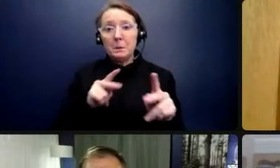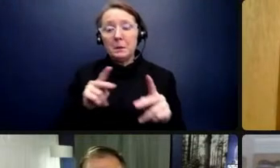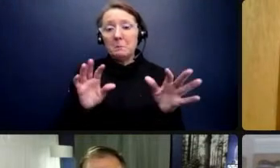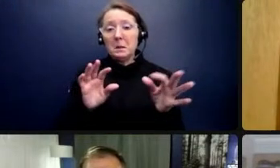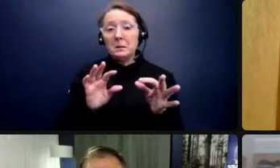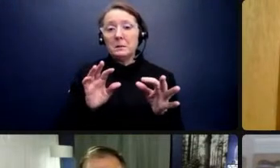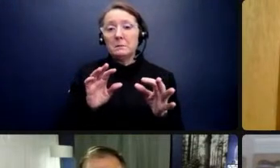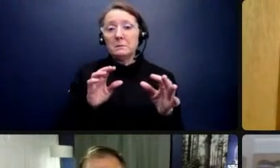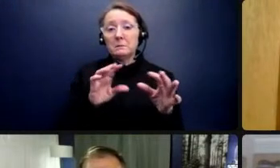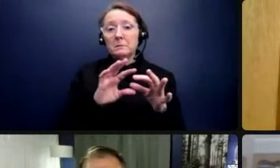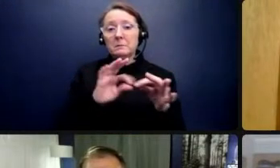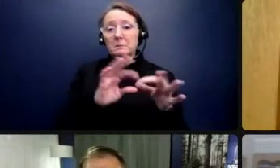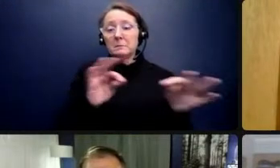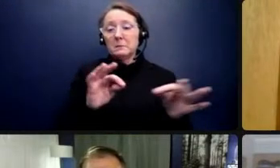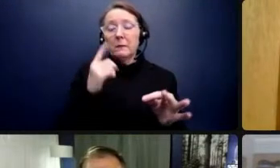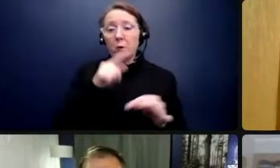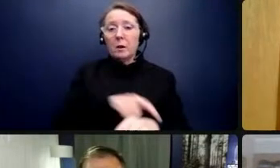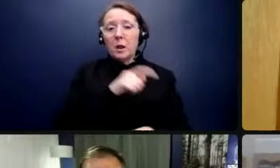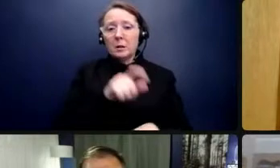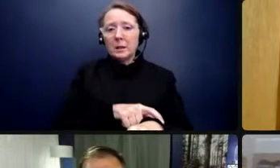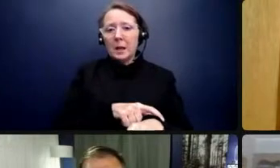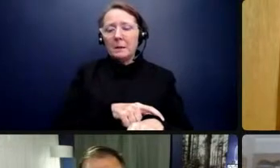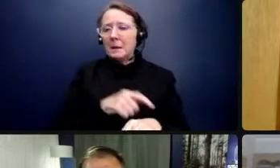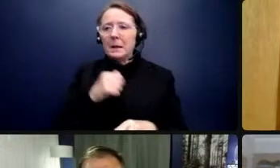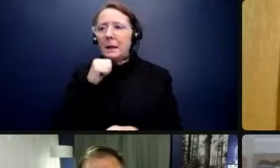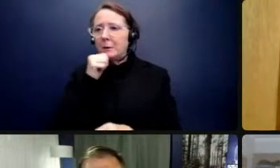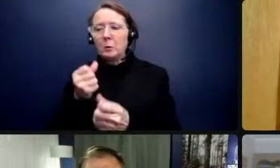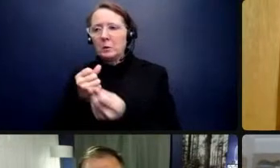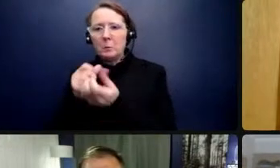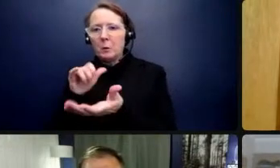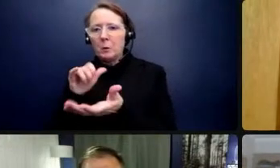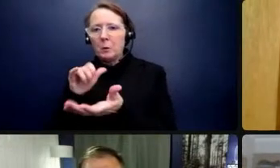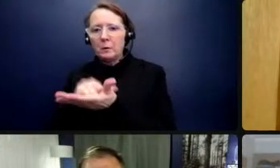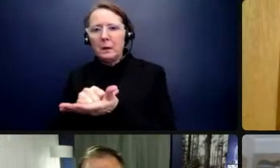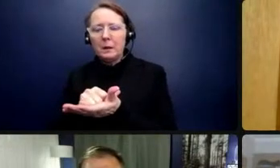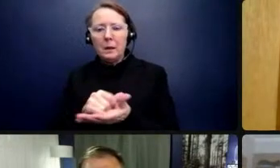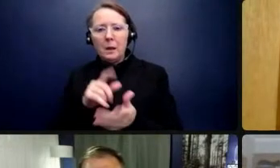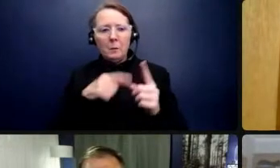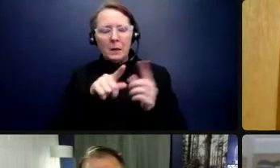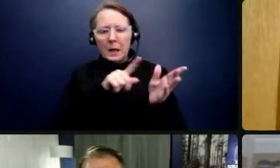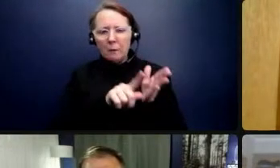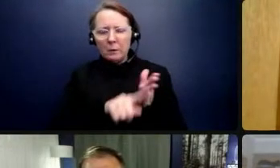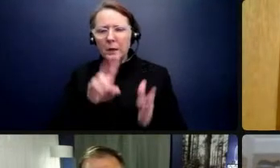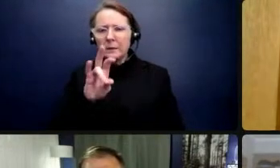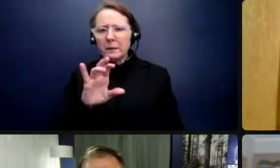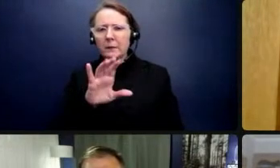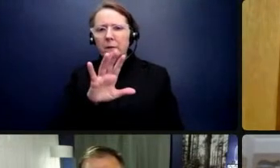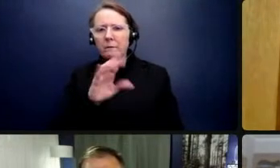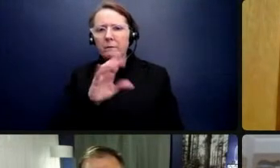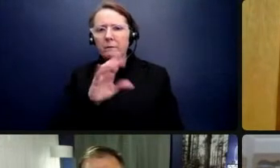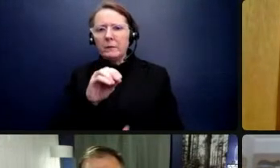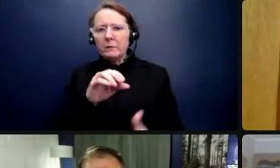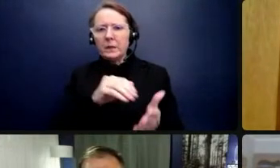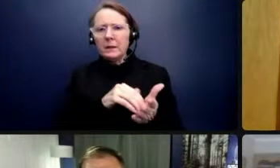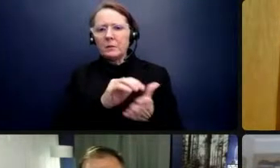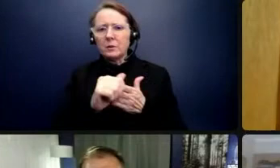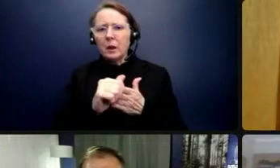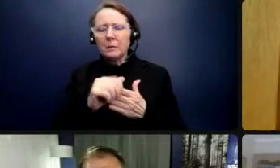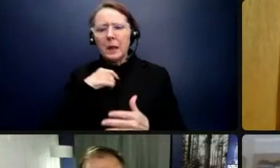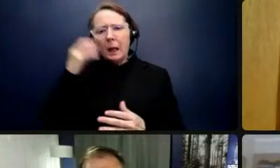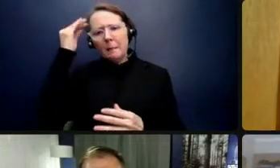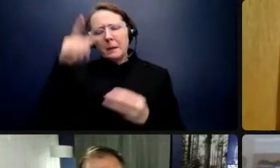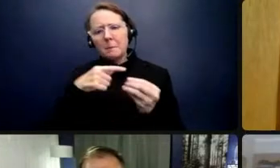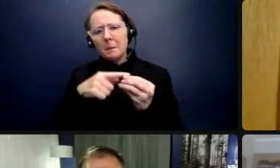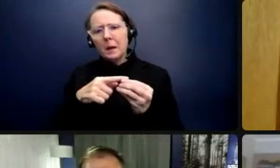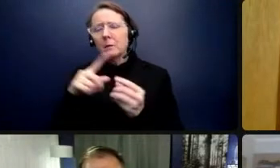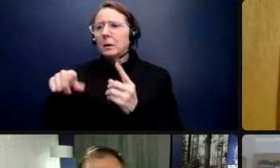time now. So I'm not in favor of that. When I look at $750,000, I think of the fact that when United